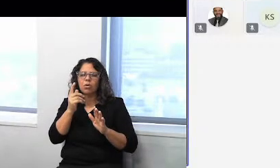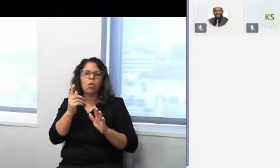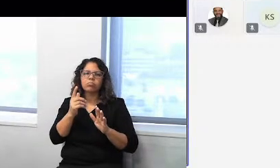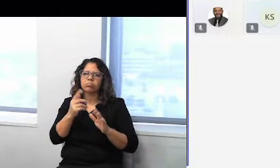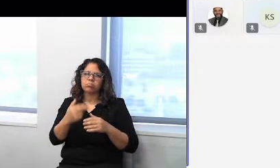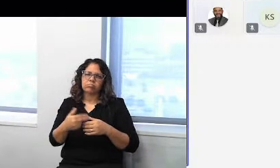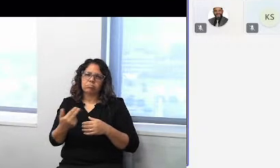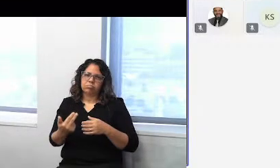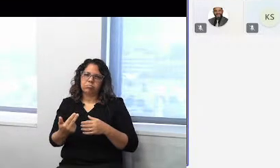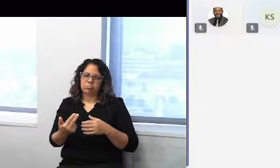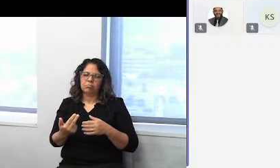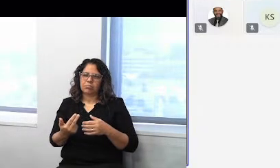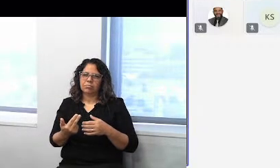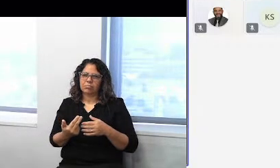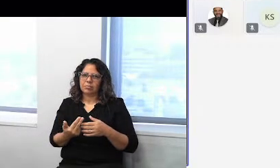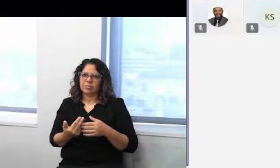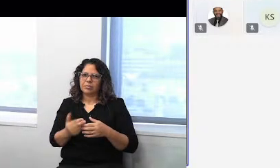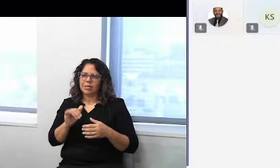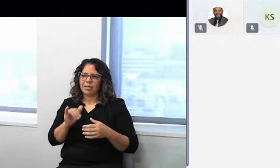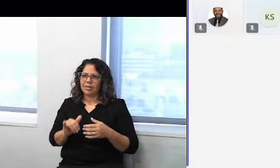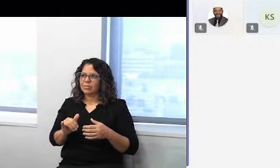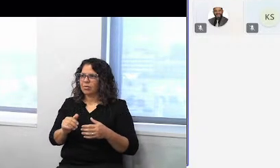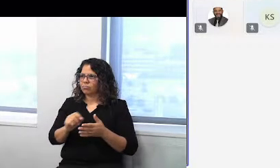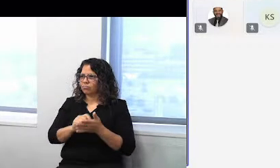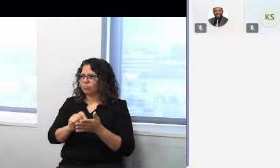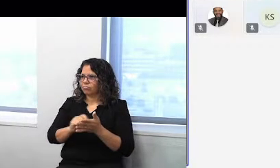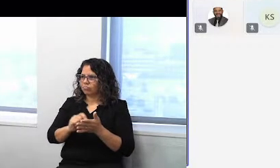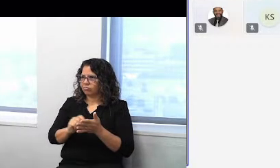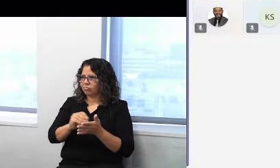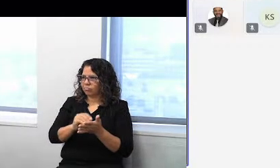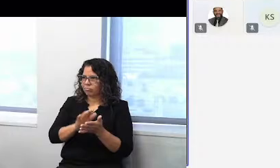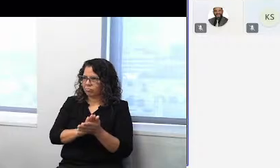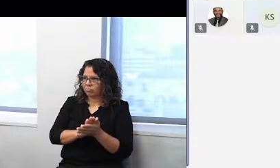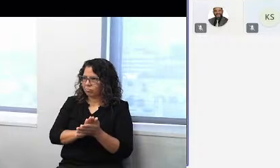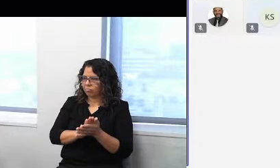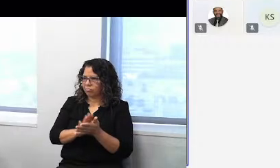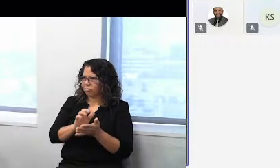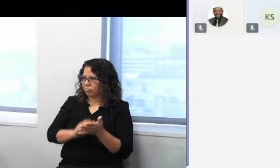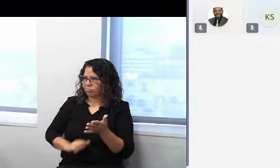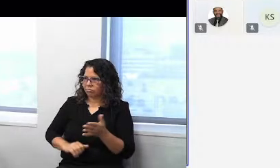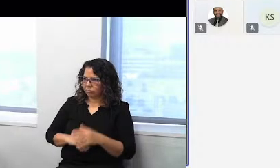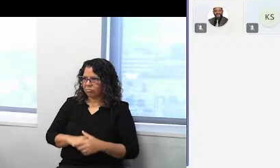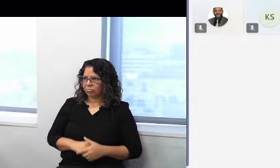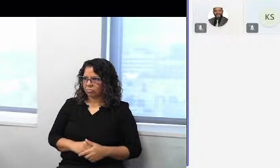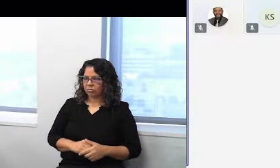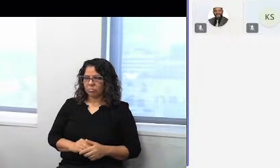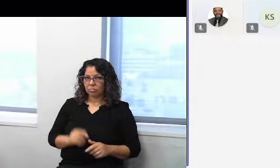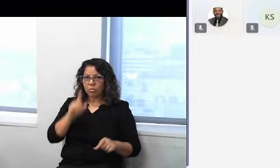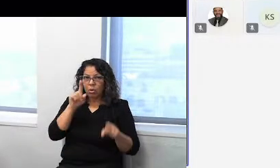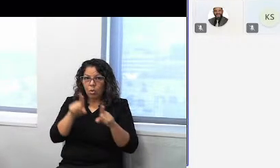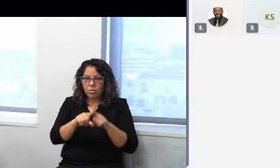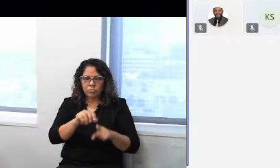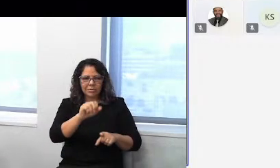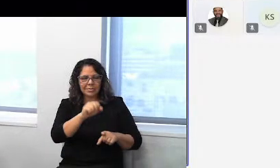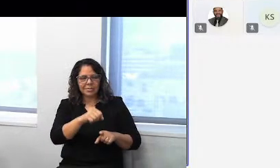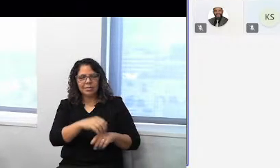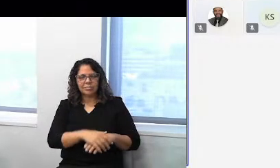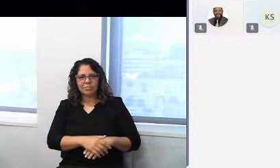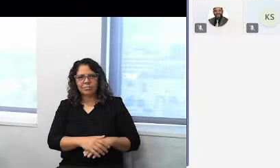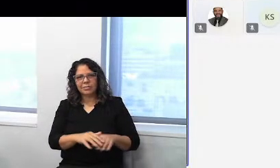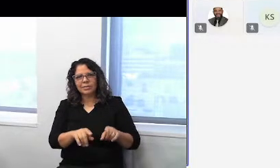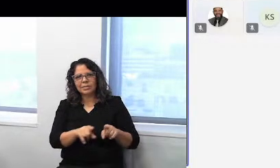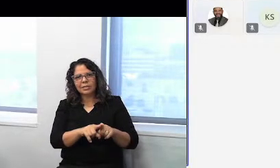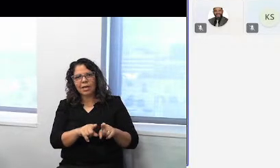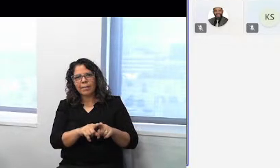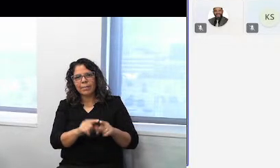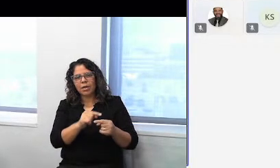okay with that, Ms. Mercado? I am, as long as order is issued to remove that exhibit from